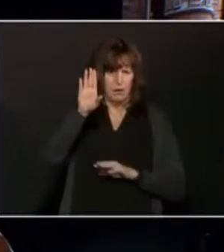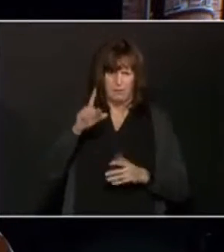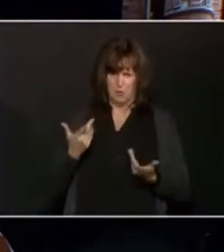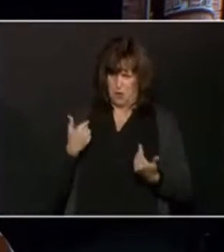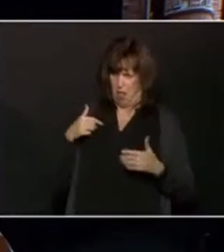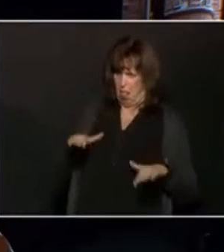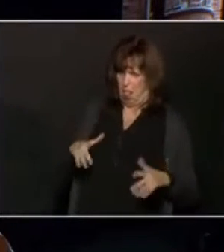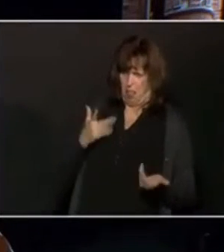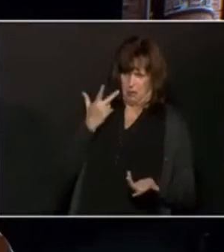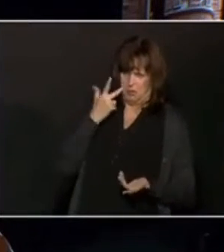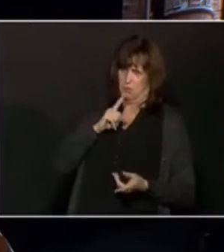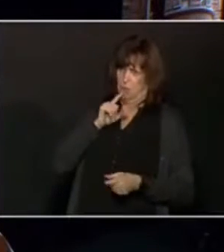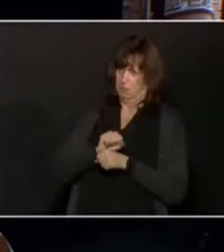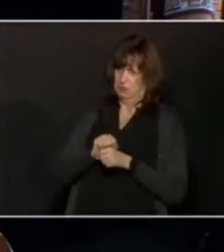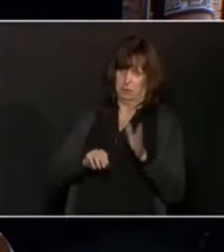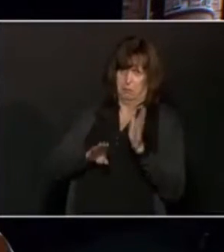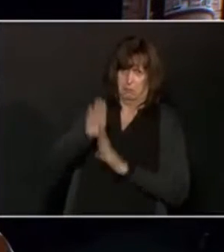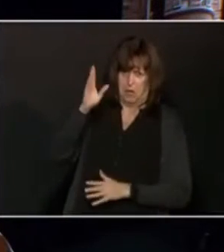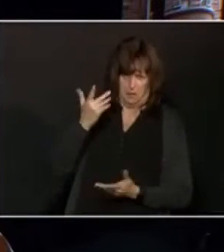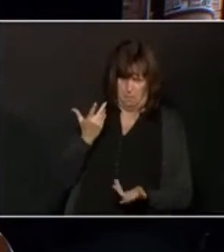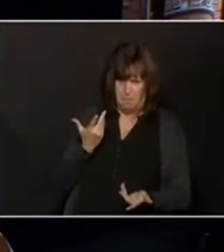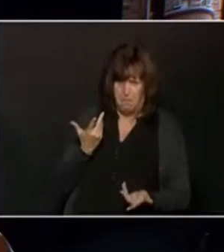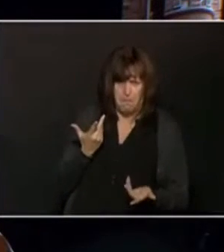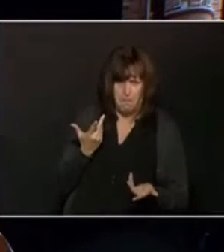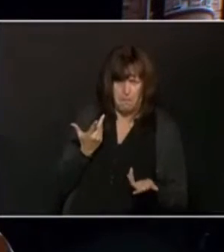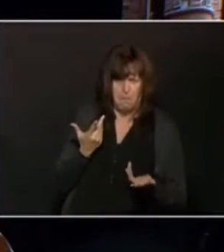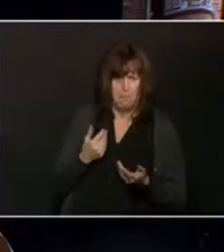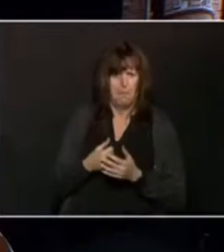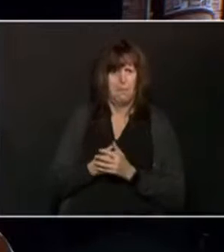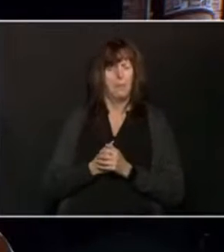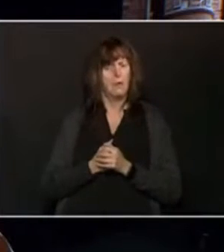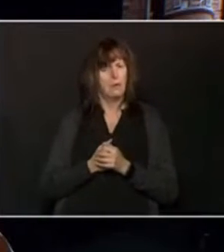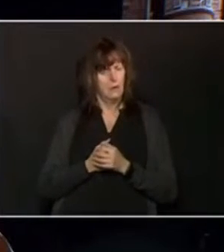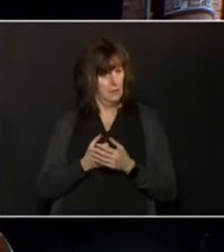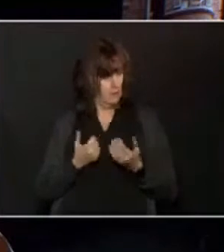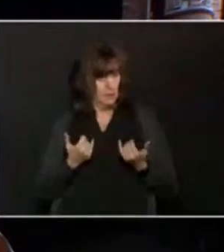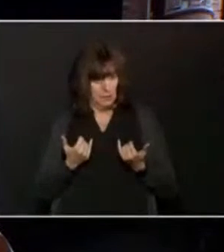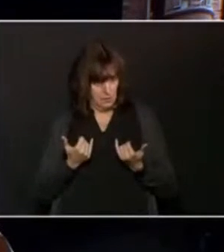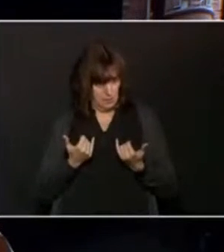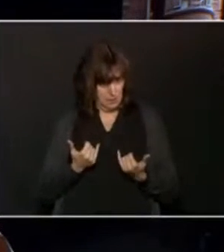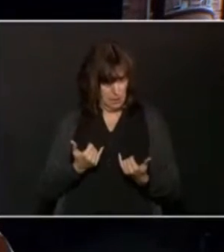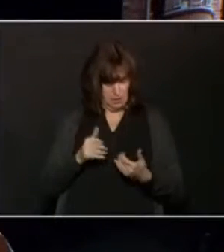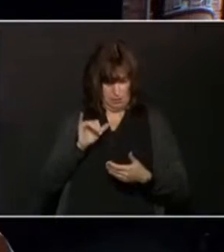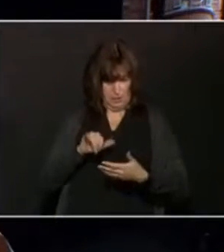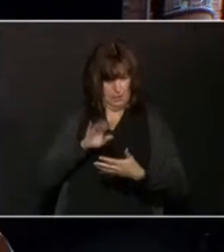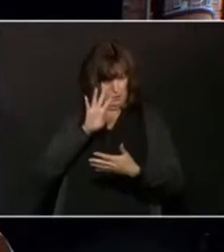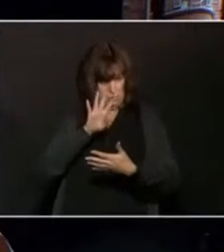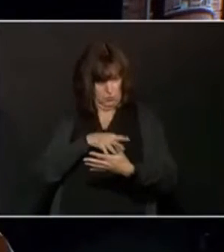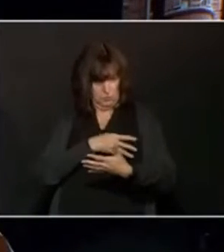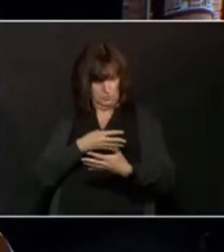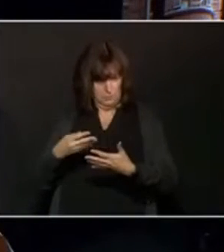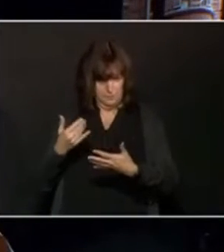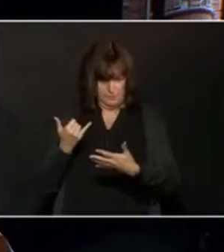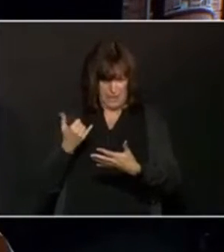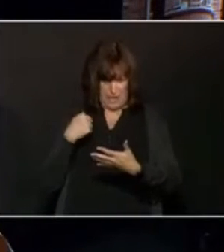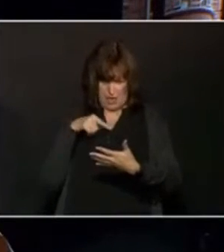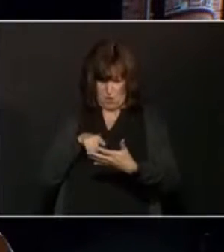you describe to people, where are we at now in terms of that graph, and what do these numbers really